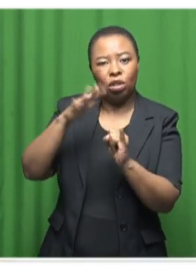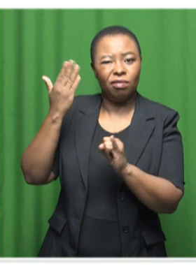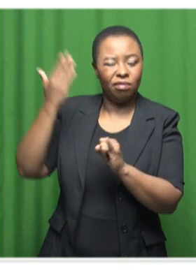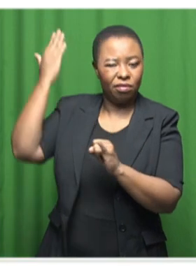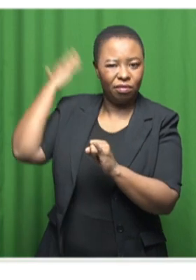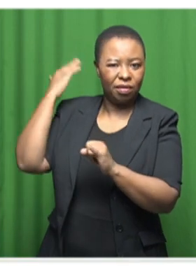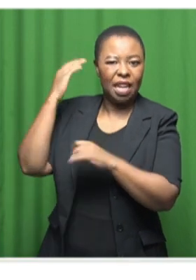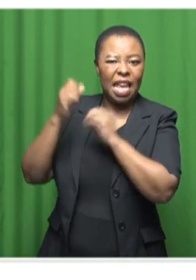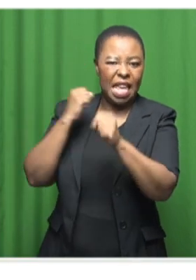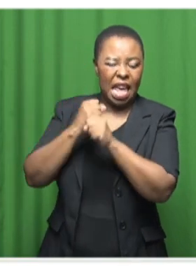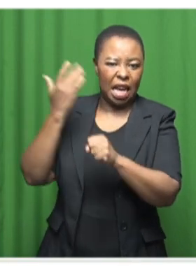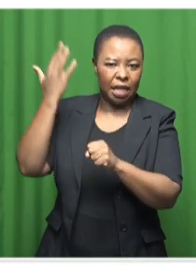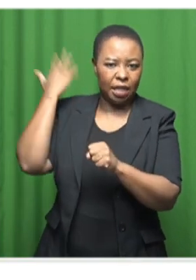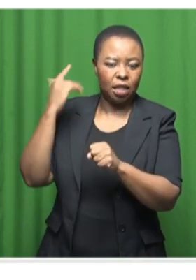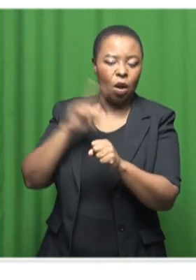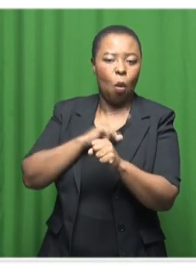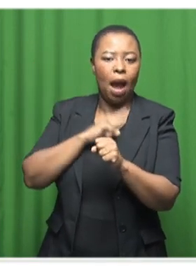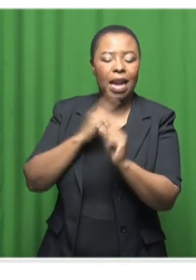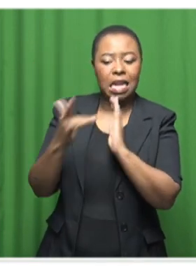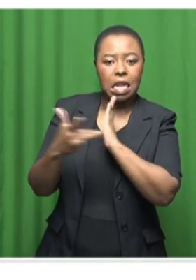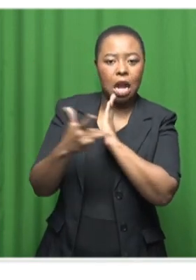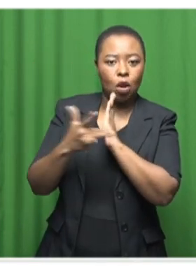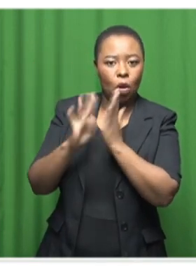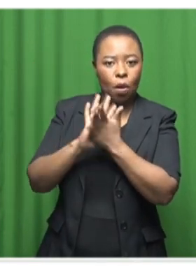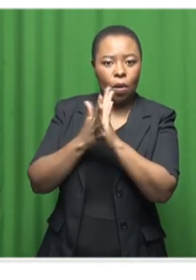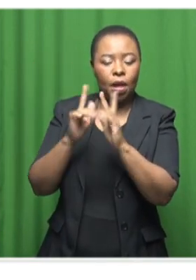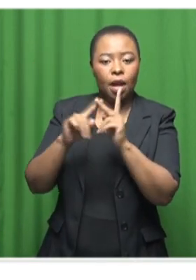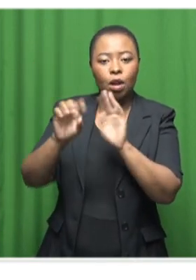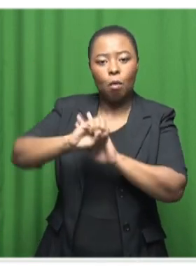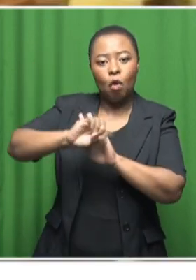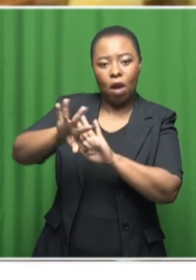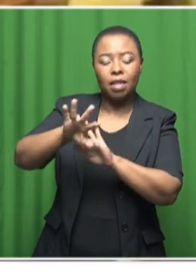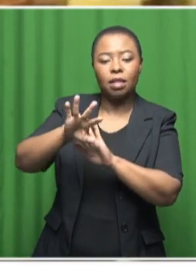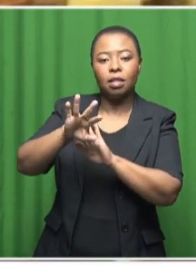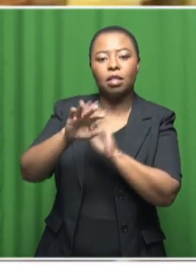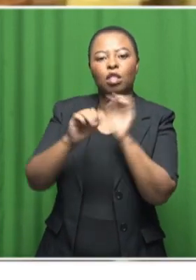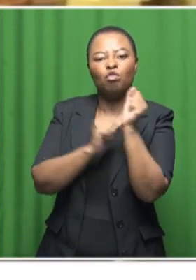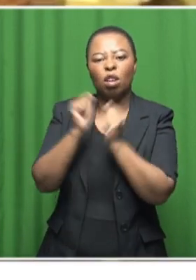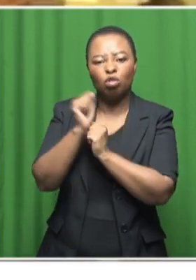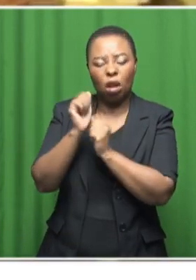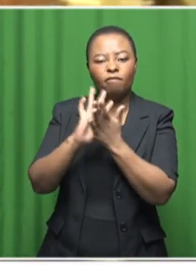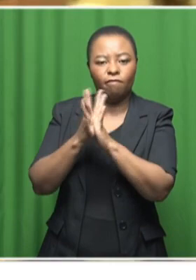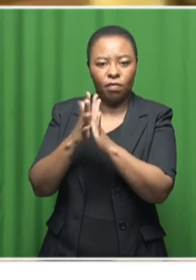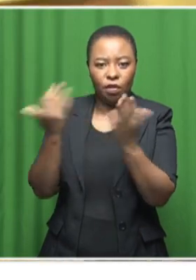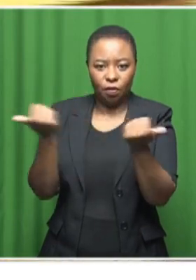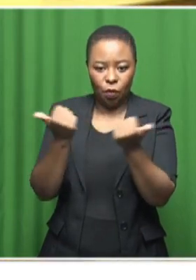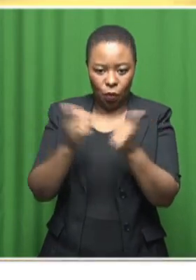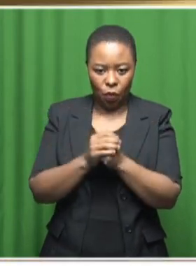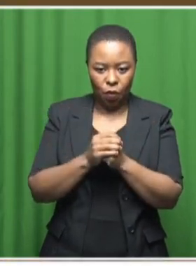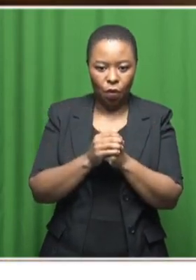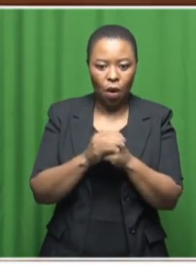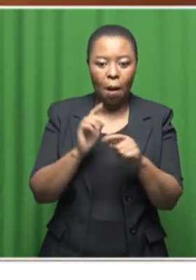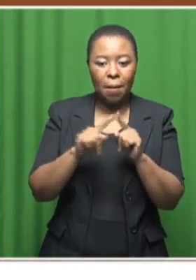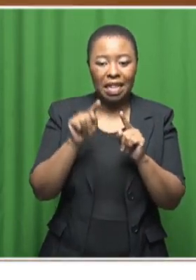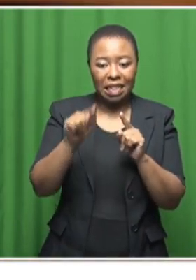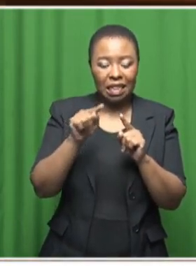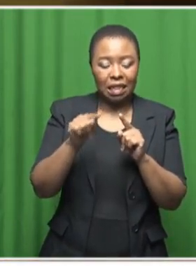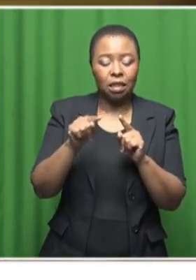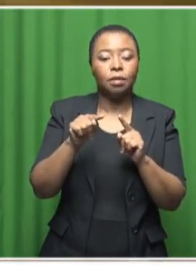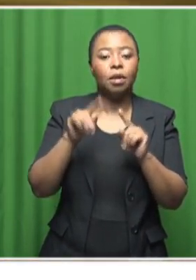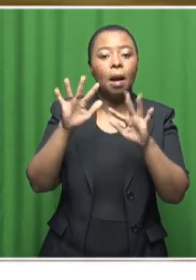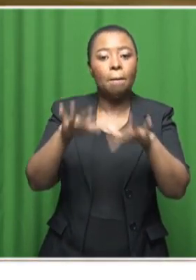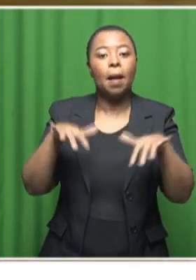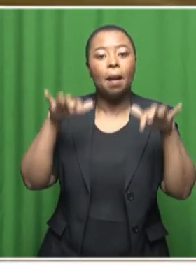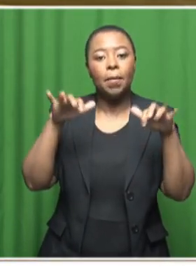the destruction of technology and broadcast infrastructure. This infrastructure was key to enhancing Parliament's